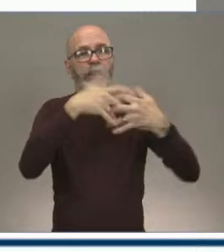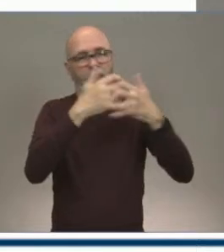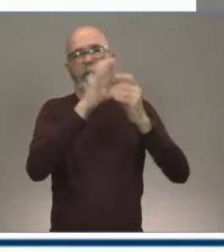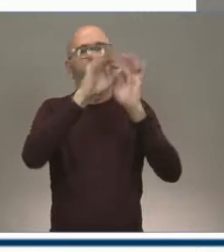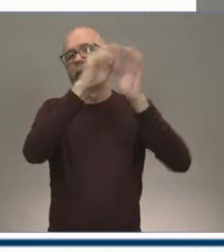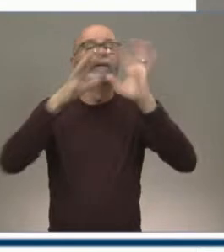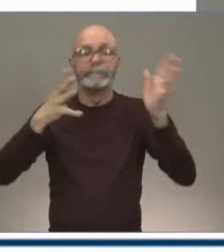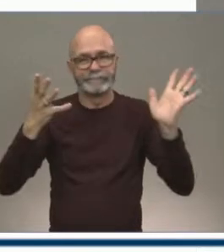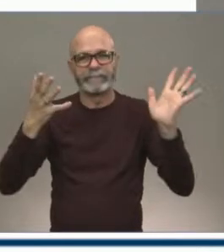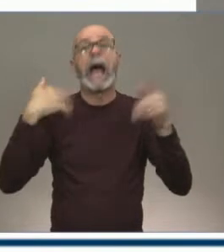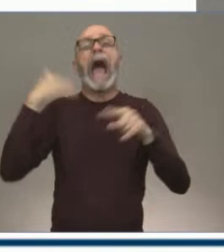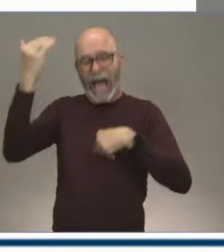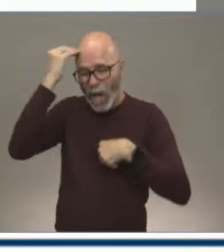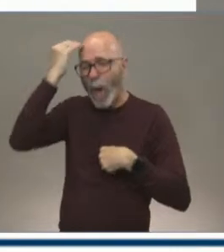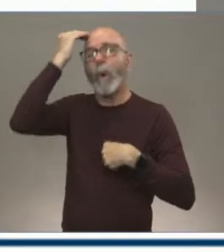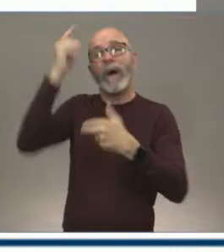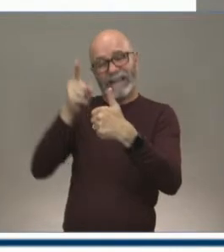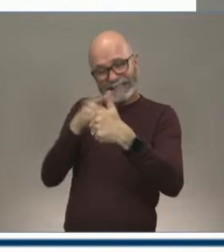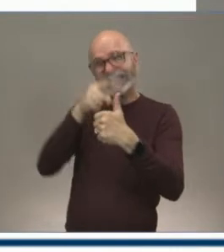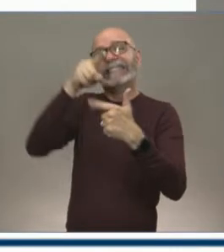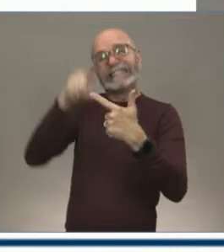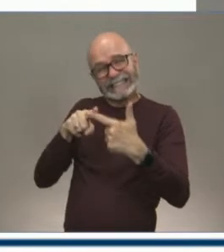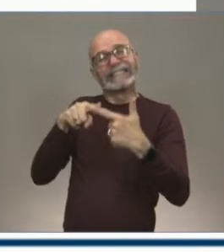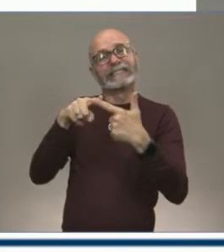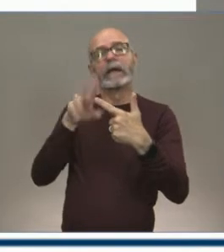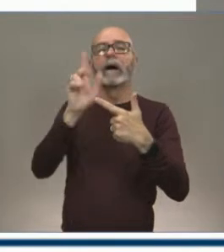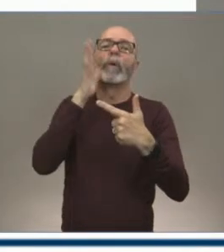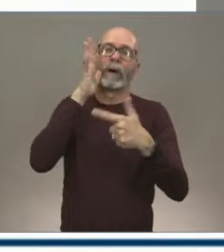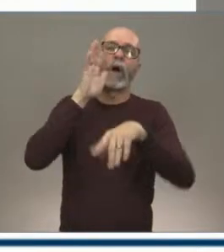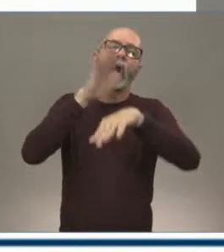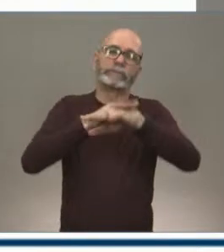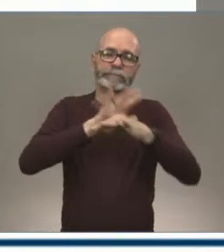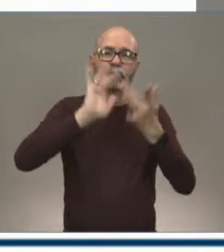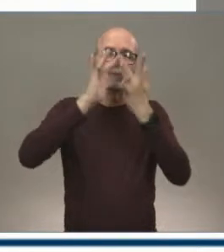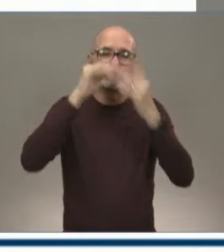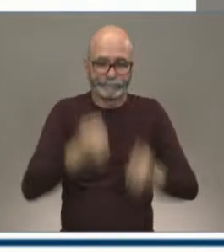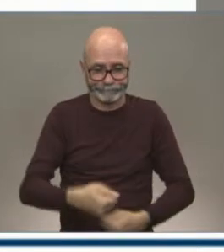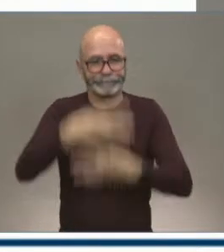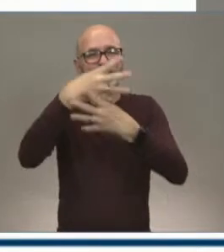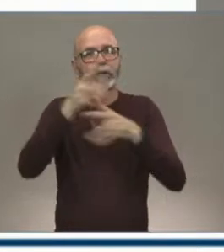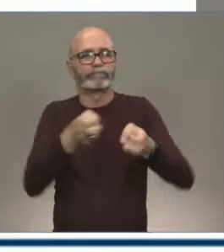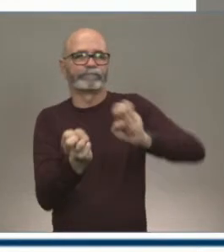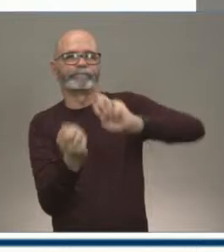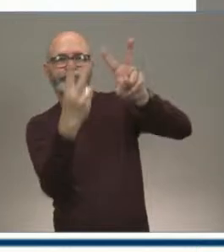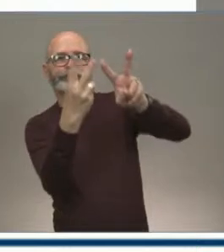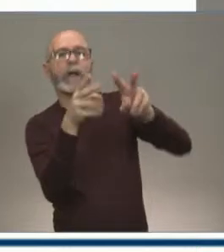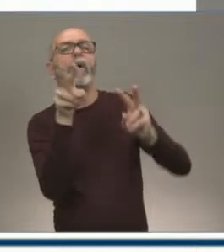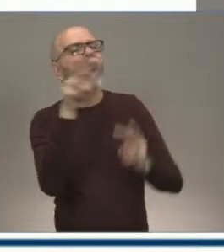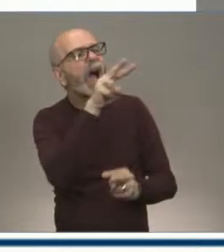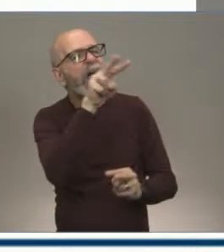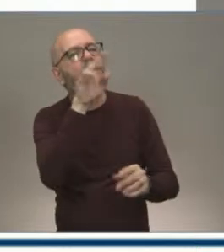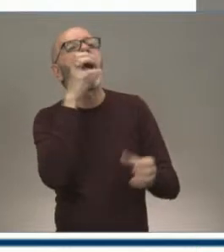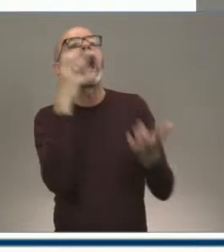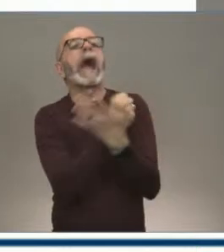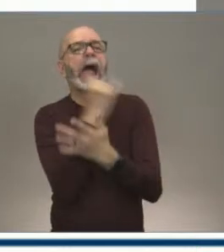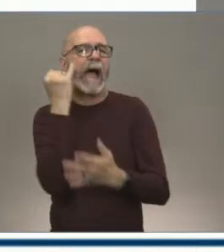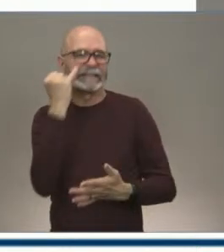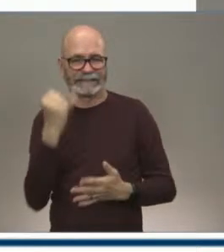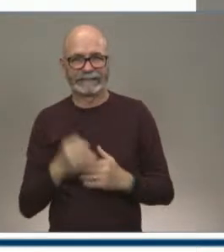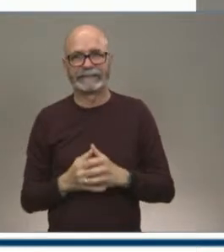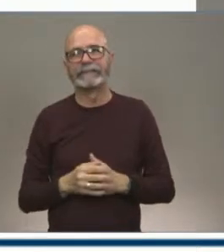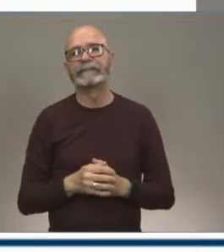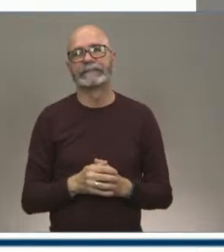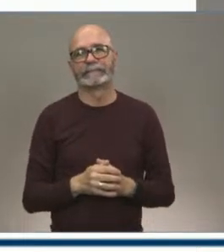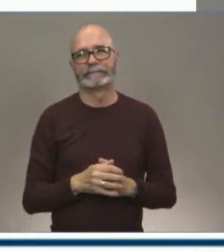posted on our data dashboard, which is on our coronavirus website. Recent reports from the federal government indicate that